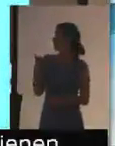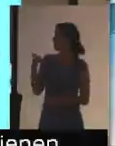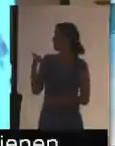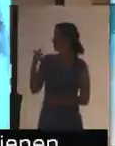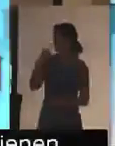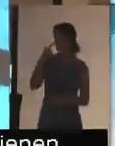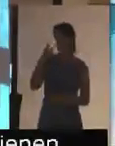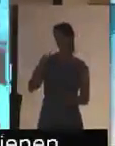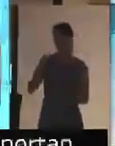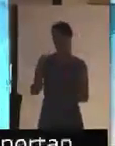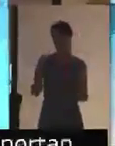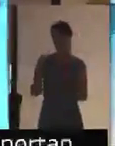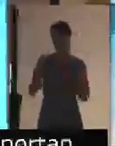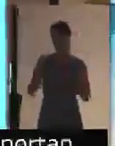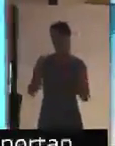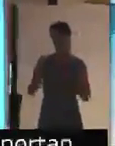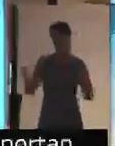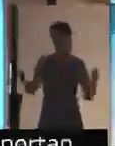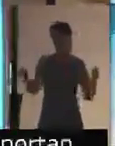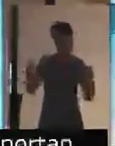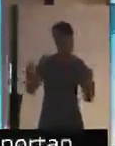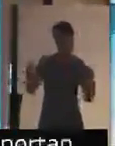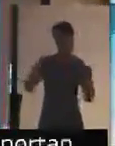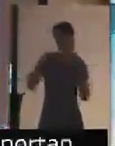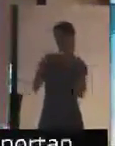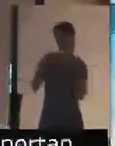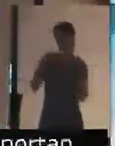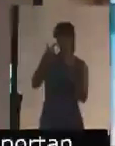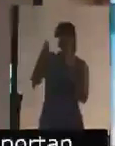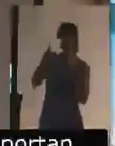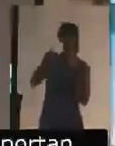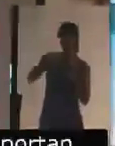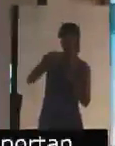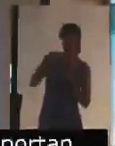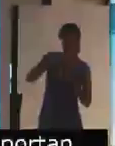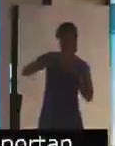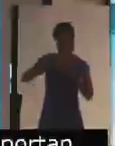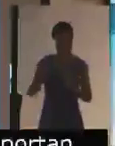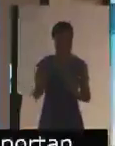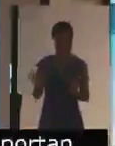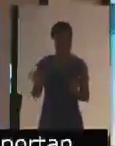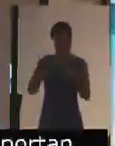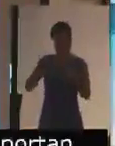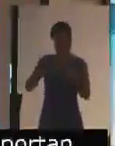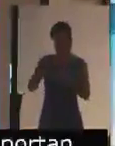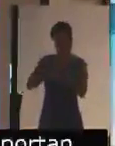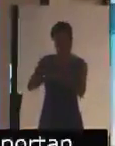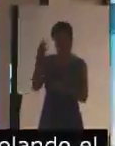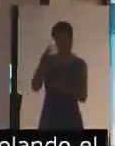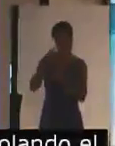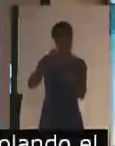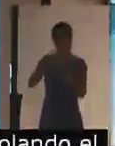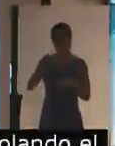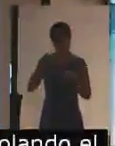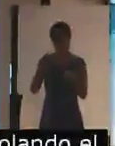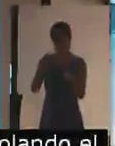capacity to move. You can see they're totally controlled by a structure. He's never controlling the balance. The machine